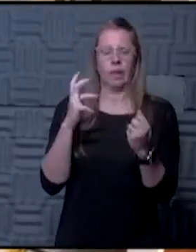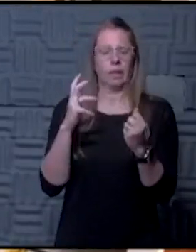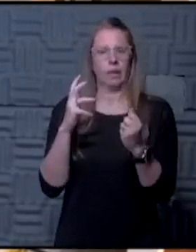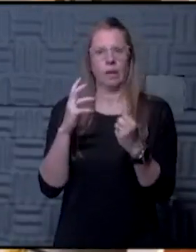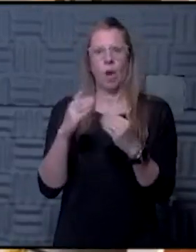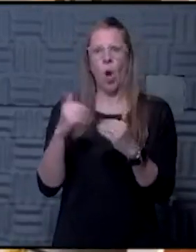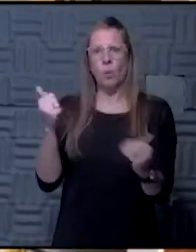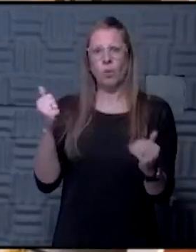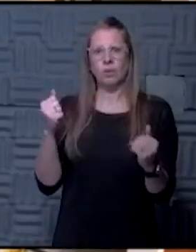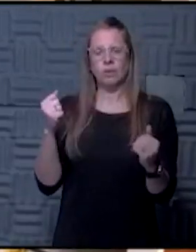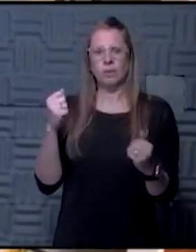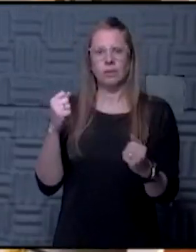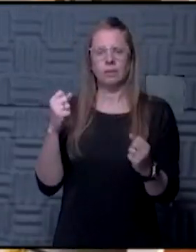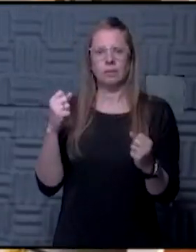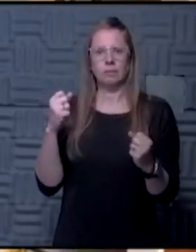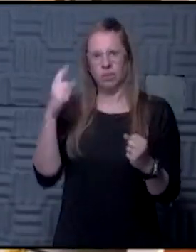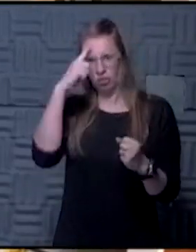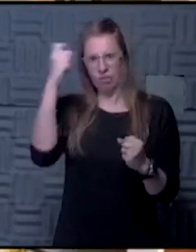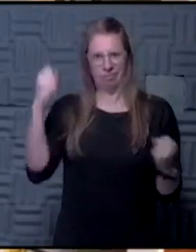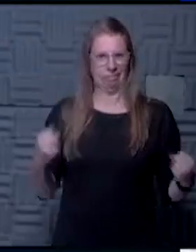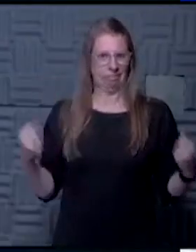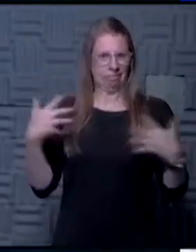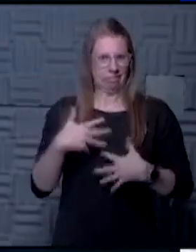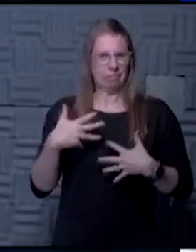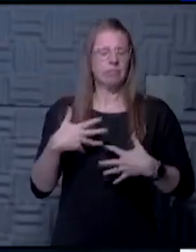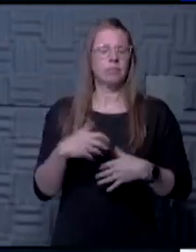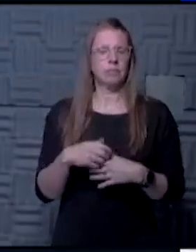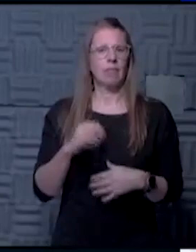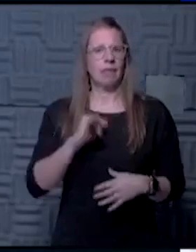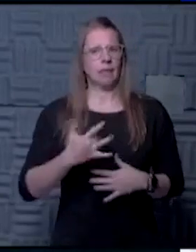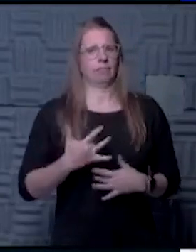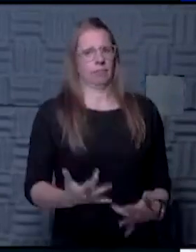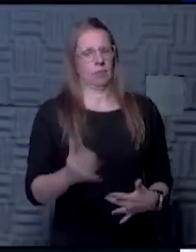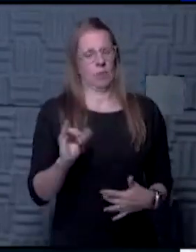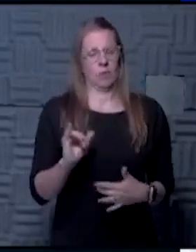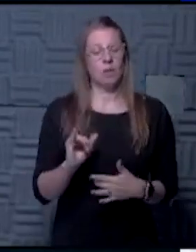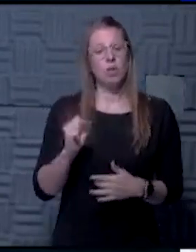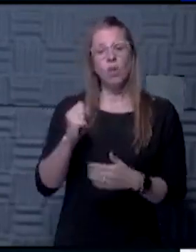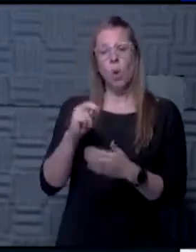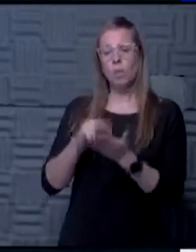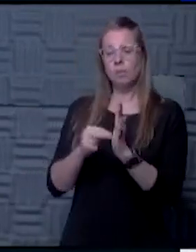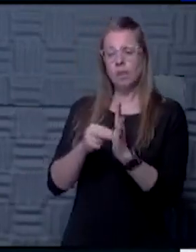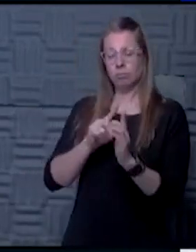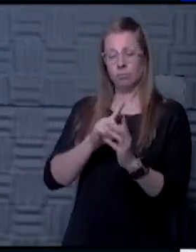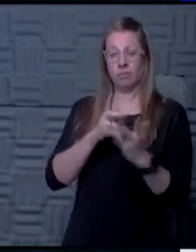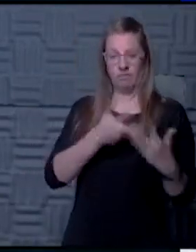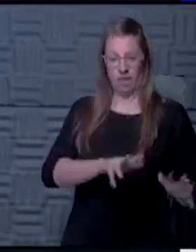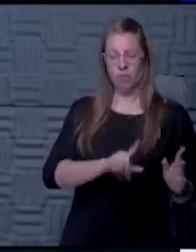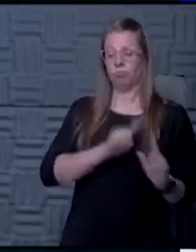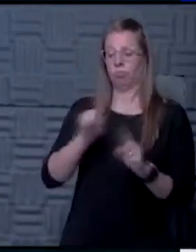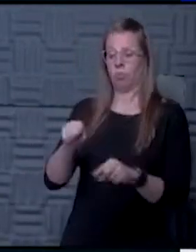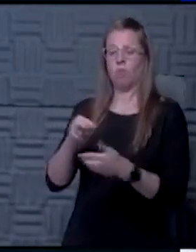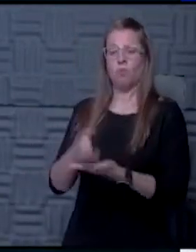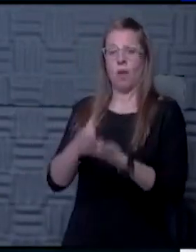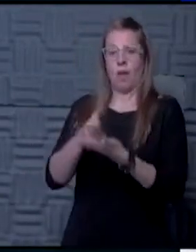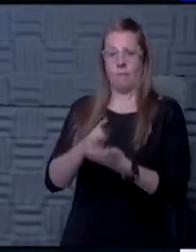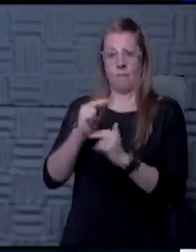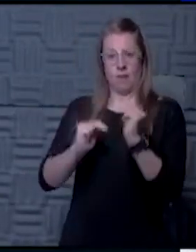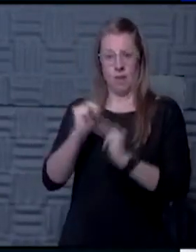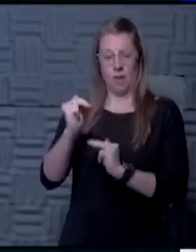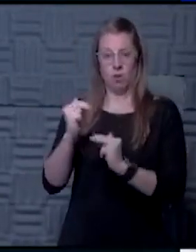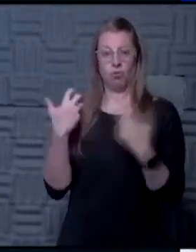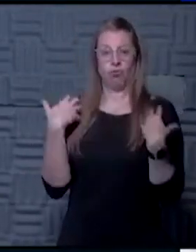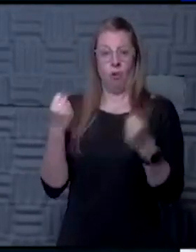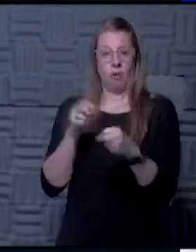almost nightmares. Yeah, and that's pretty typical too. Yeah. So then you went to the rehab facility, and obviously you got strong enough to go home, which